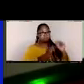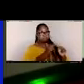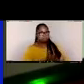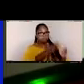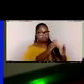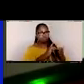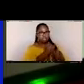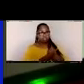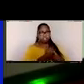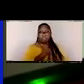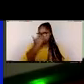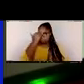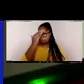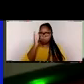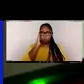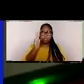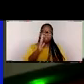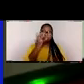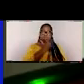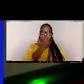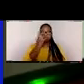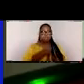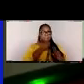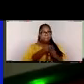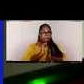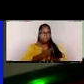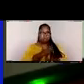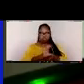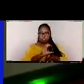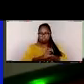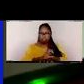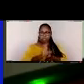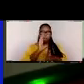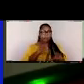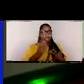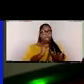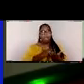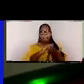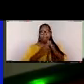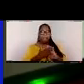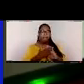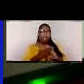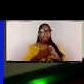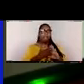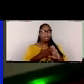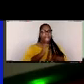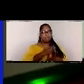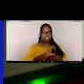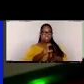I know it's going to have a huge impact in our church. The project will give our community, our church, a better